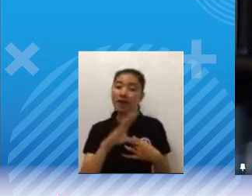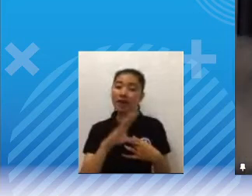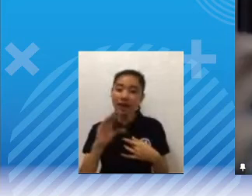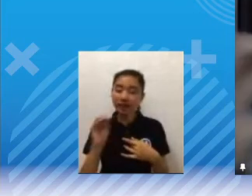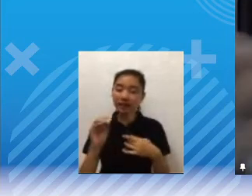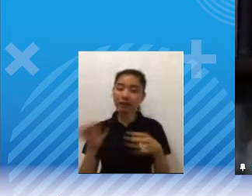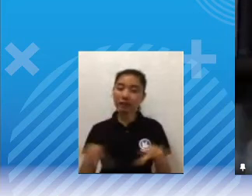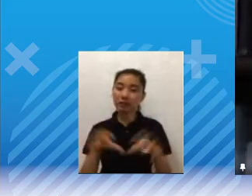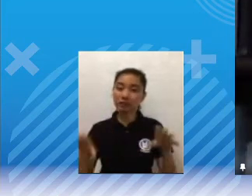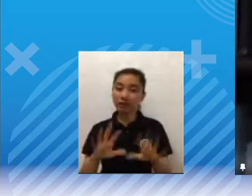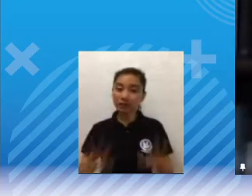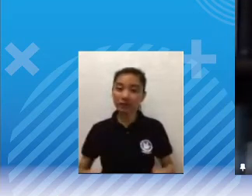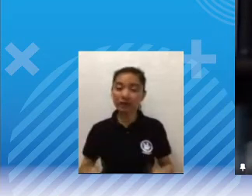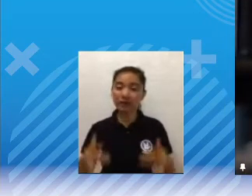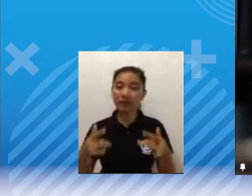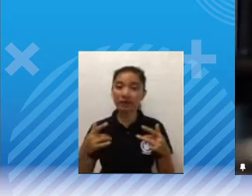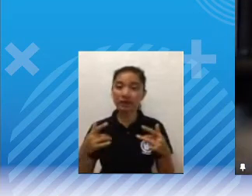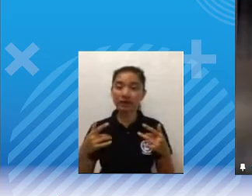na